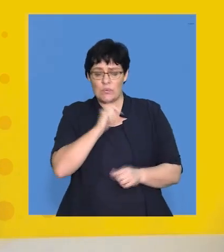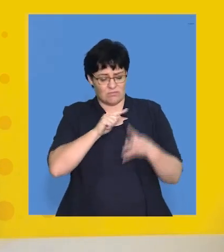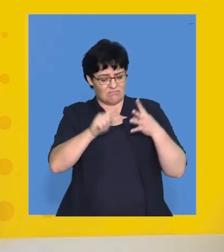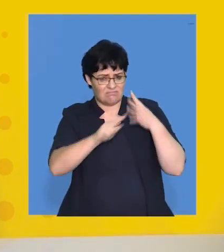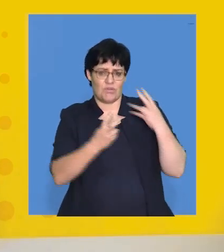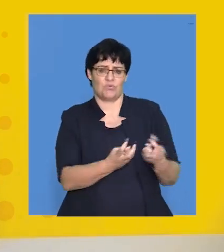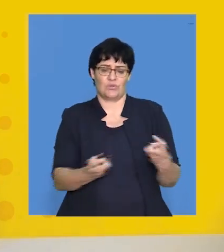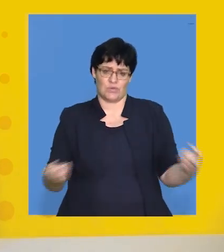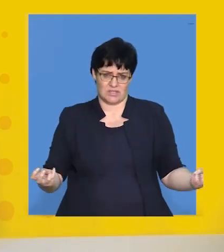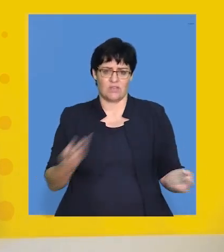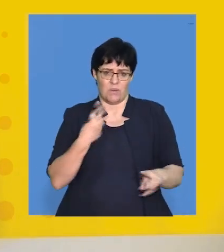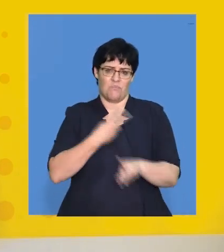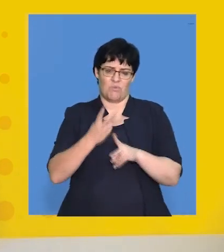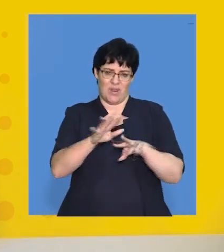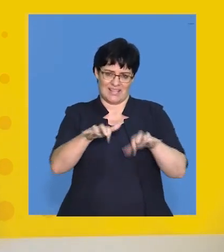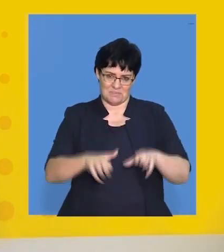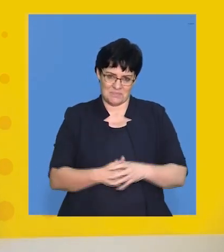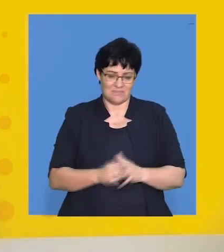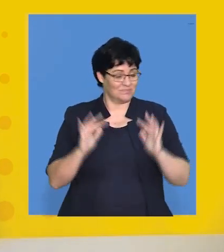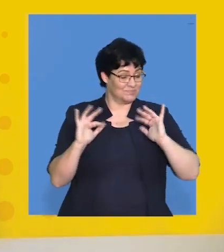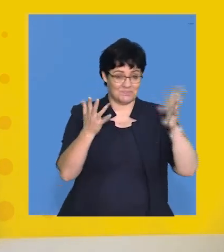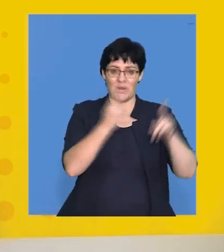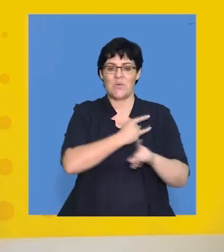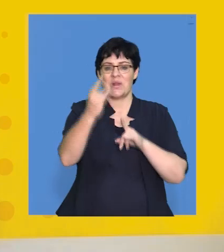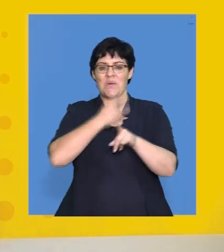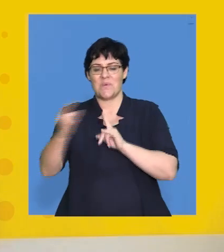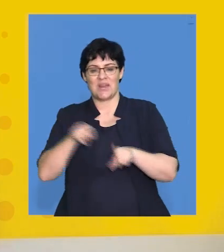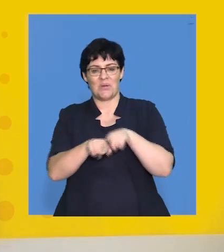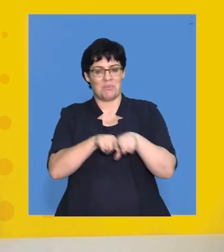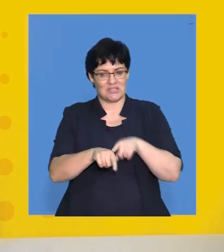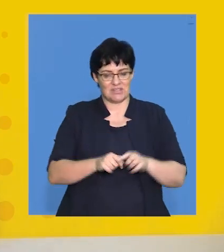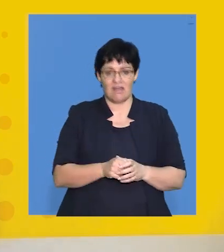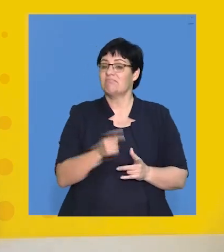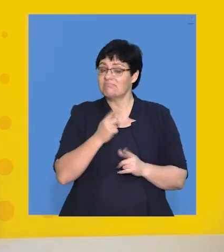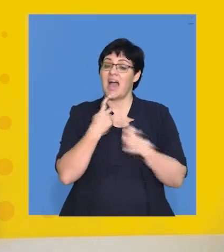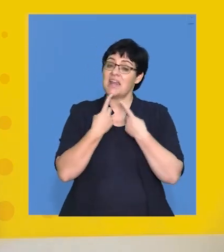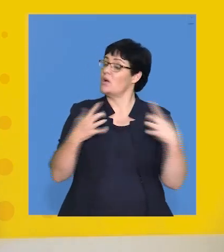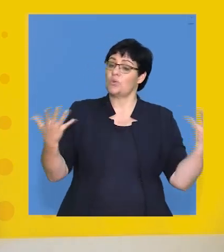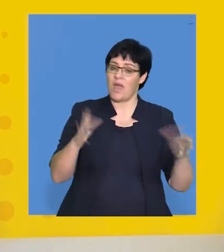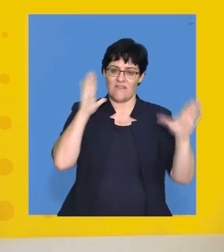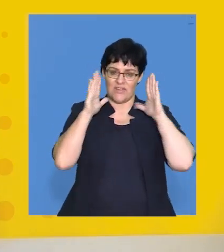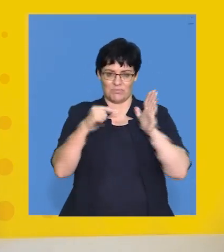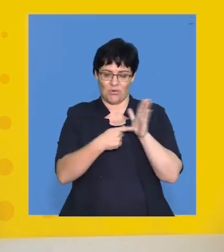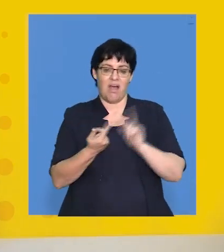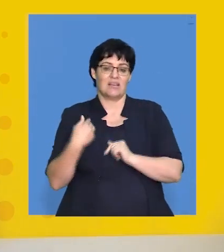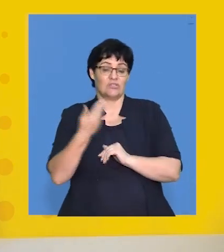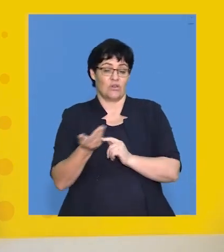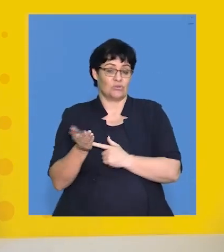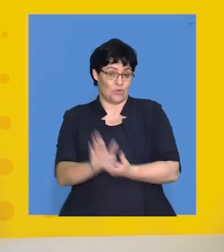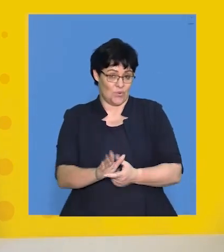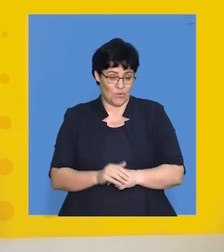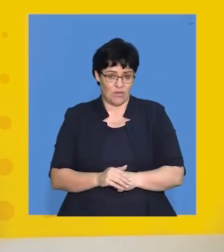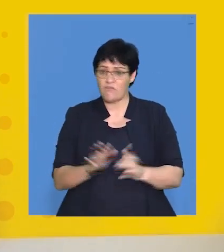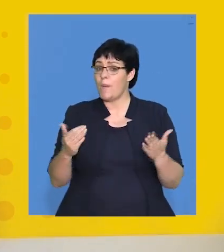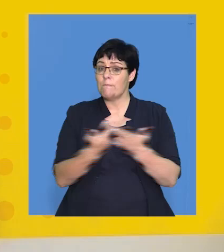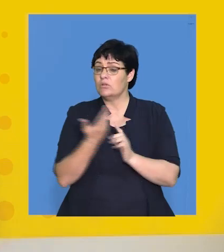our resources to help you prepare. Congratulations to all of our competition winners who will be announced on Facebook after the show. And if you missed